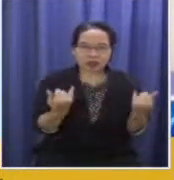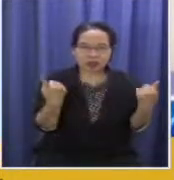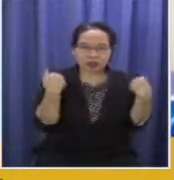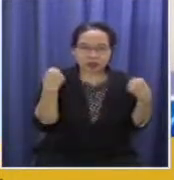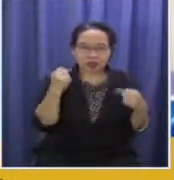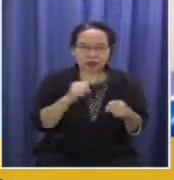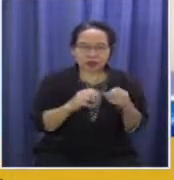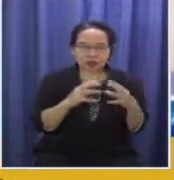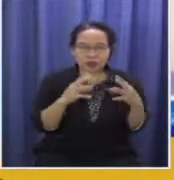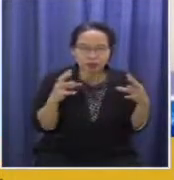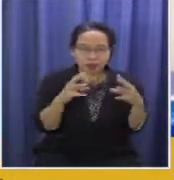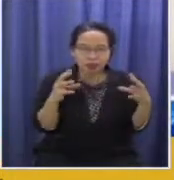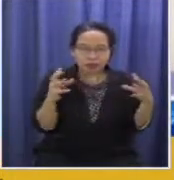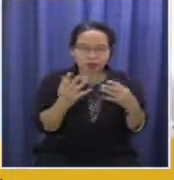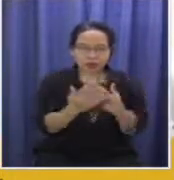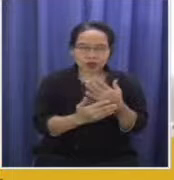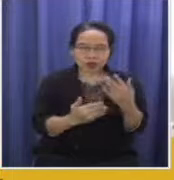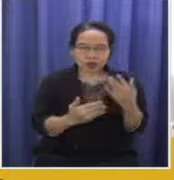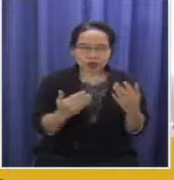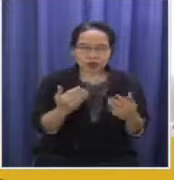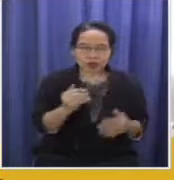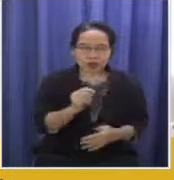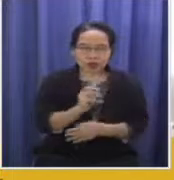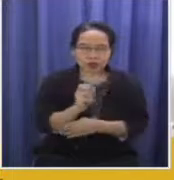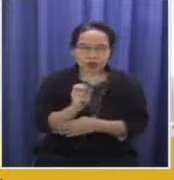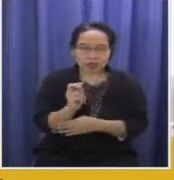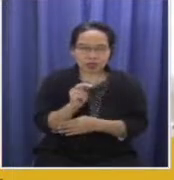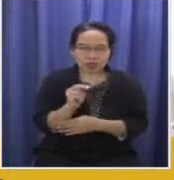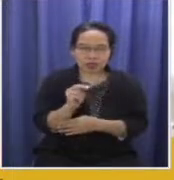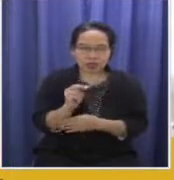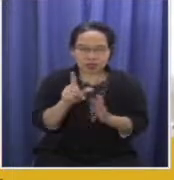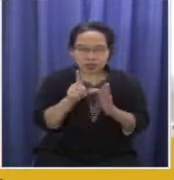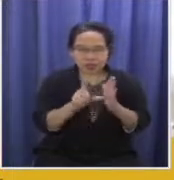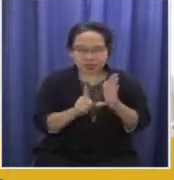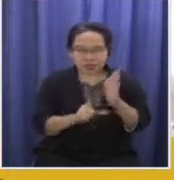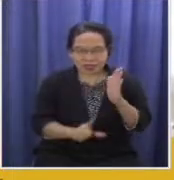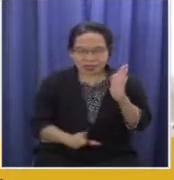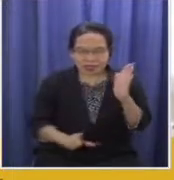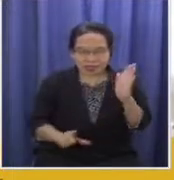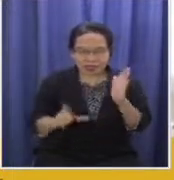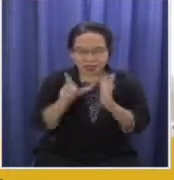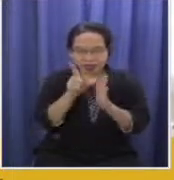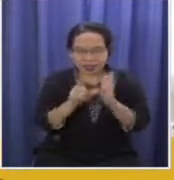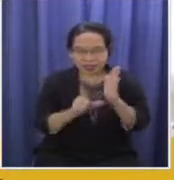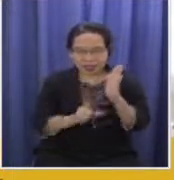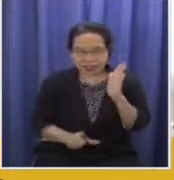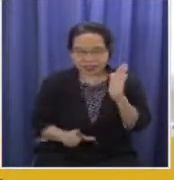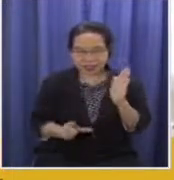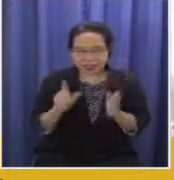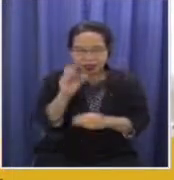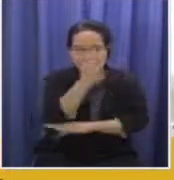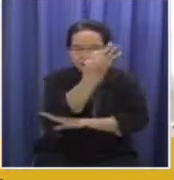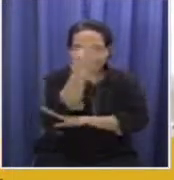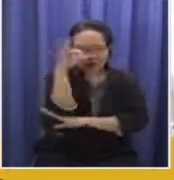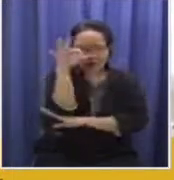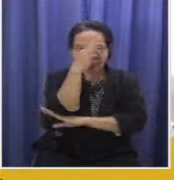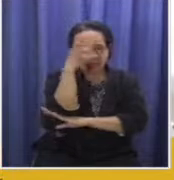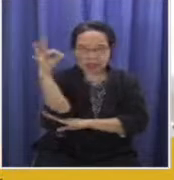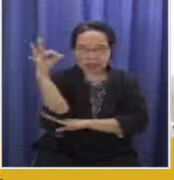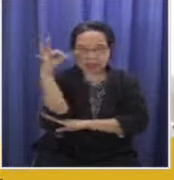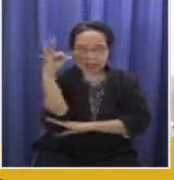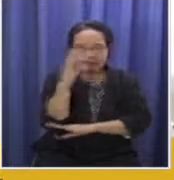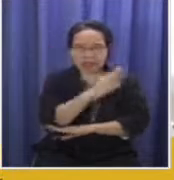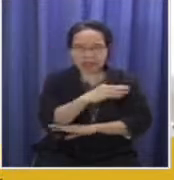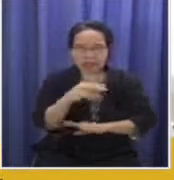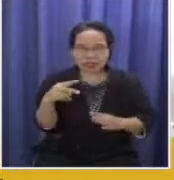so much they call erosion, land erosion, because forests are being